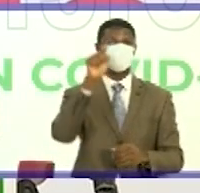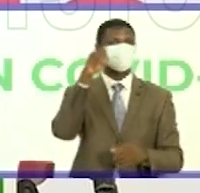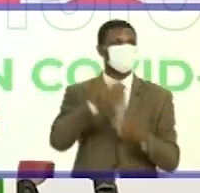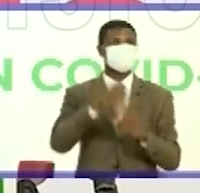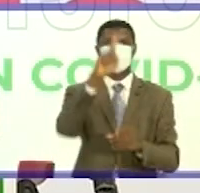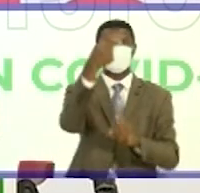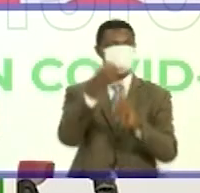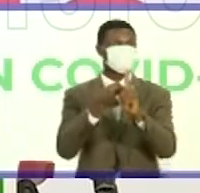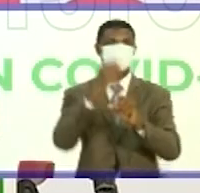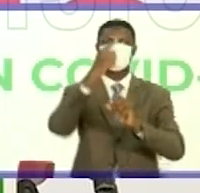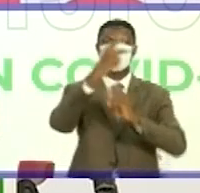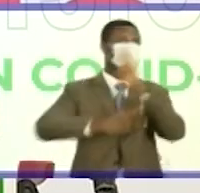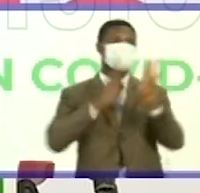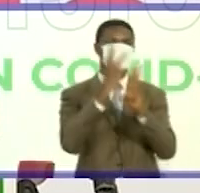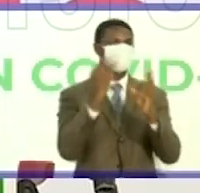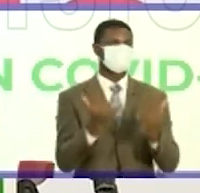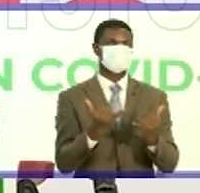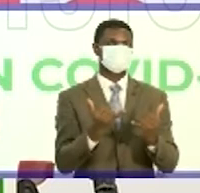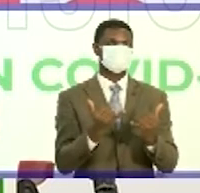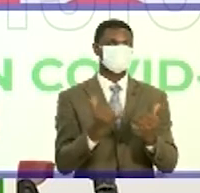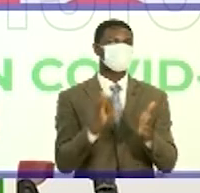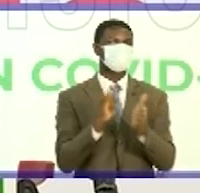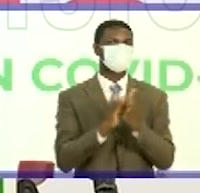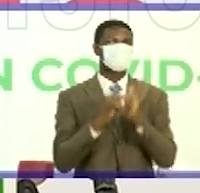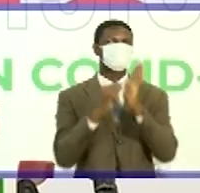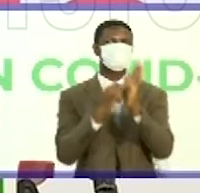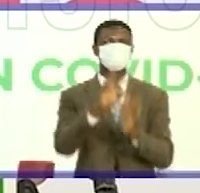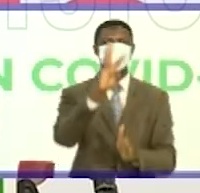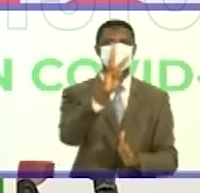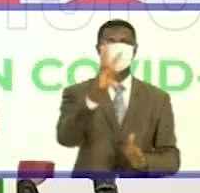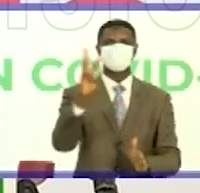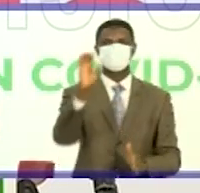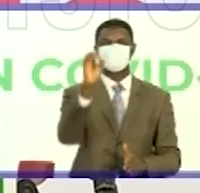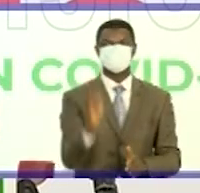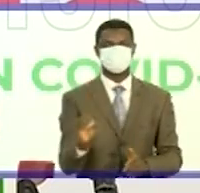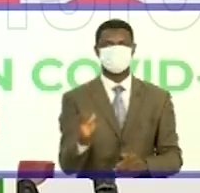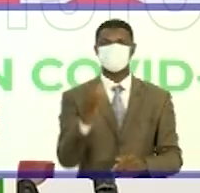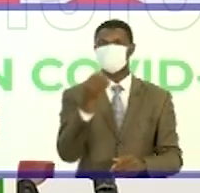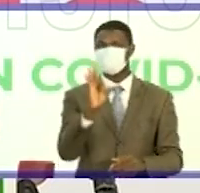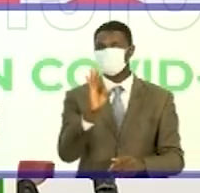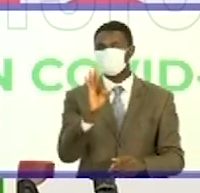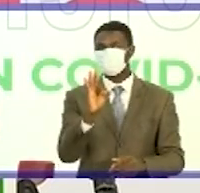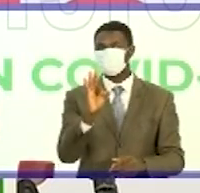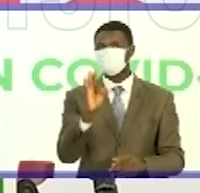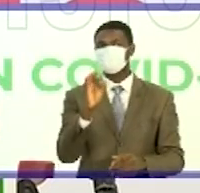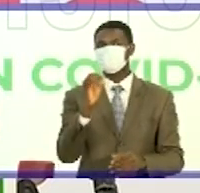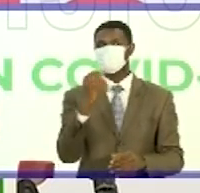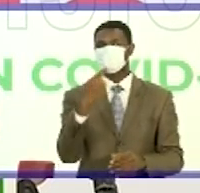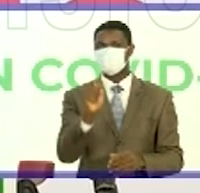globally, representing 66% of the